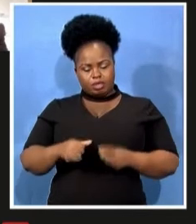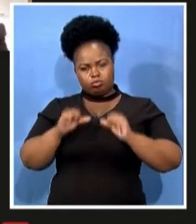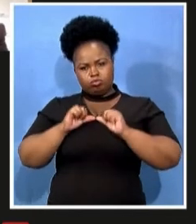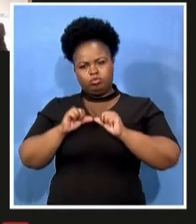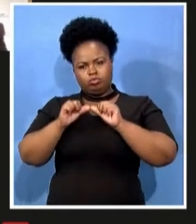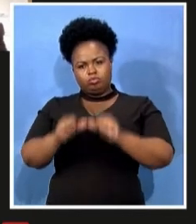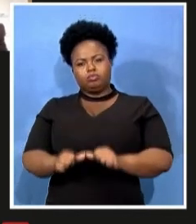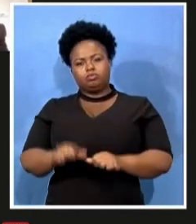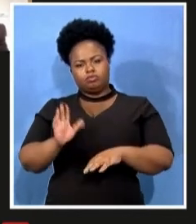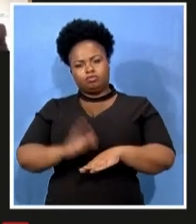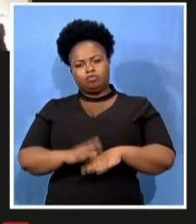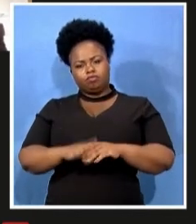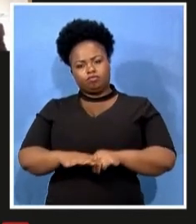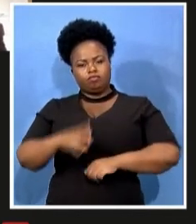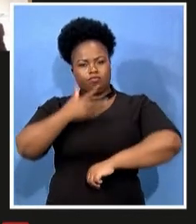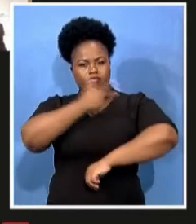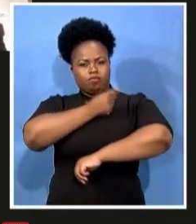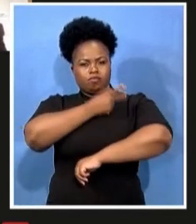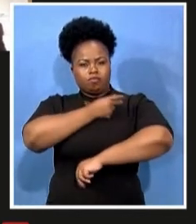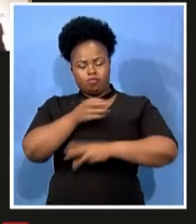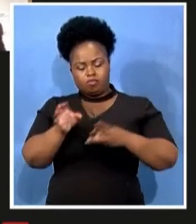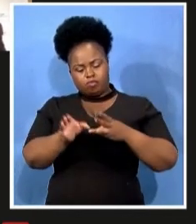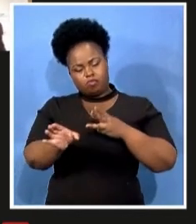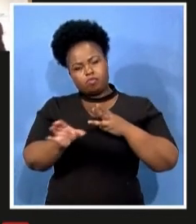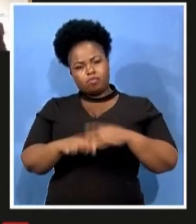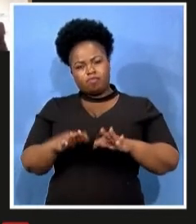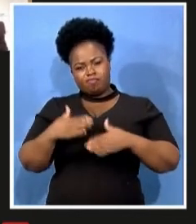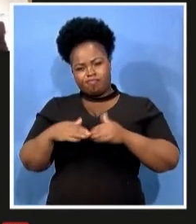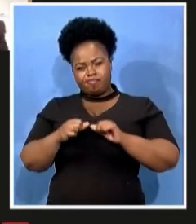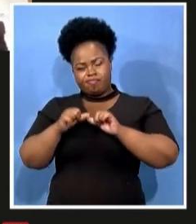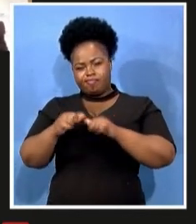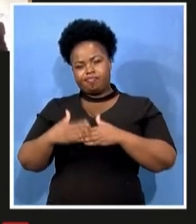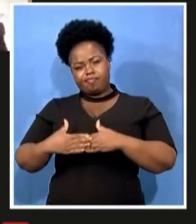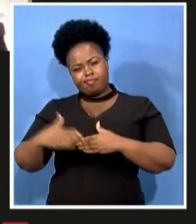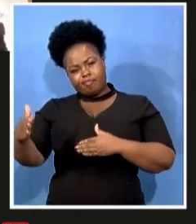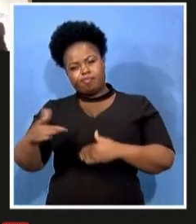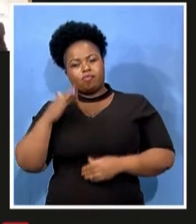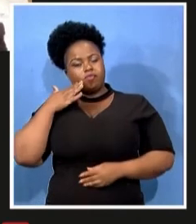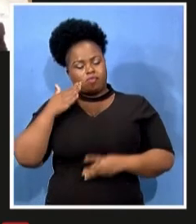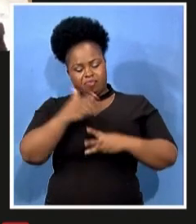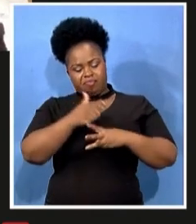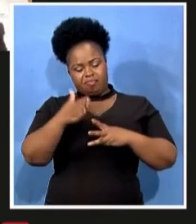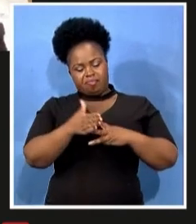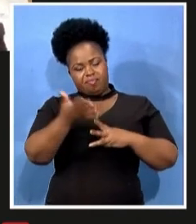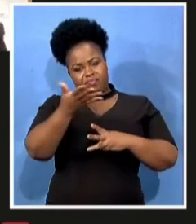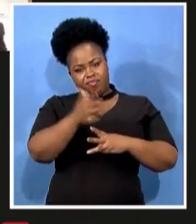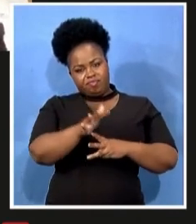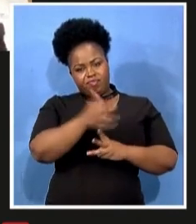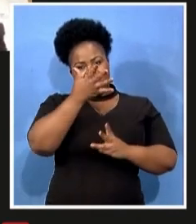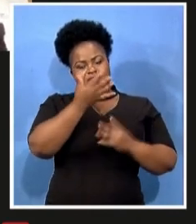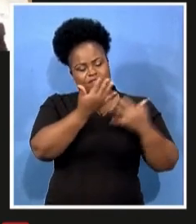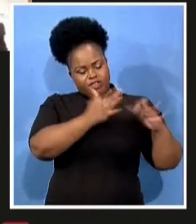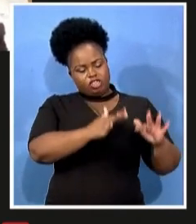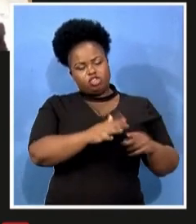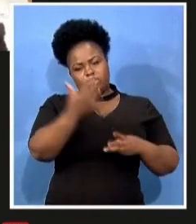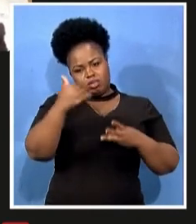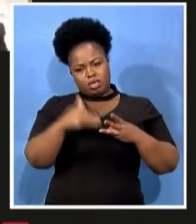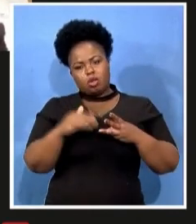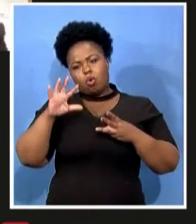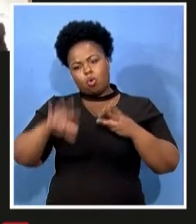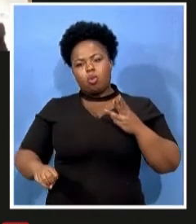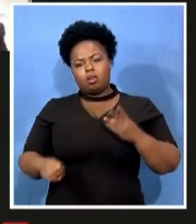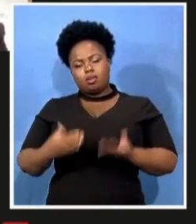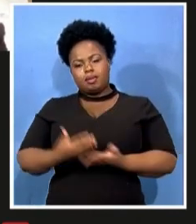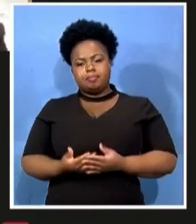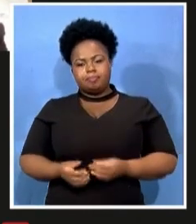happen long after so that on a continuous basis, everyone else gets covered. Then